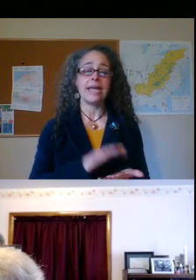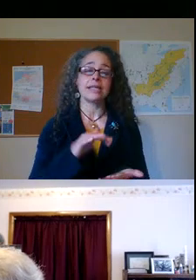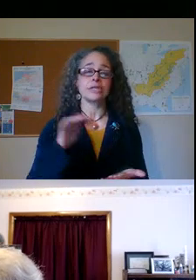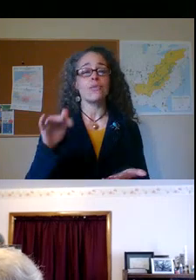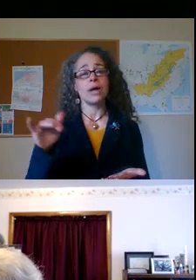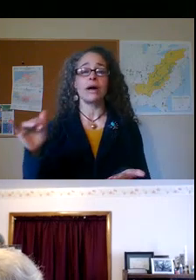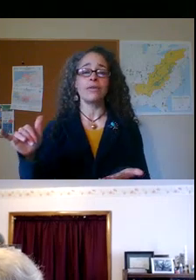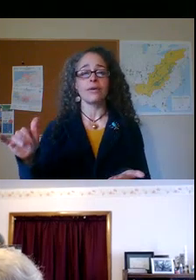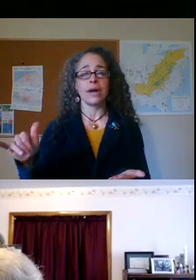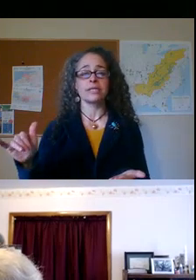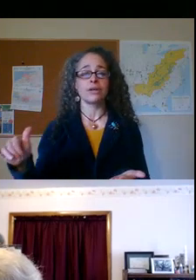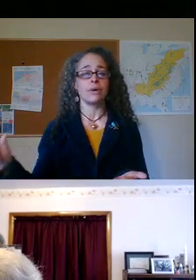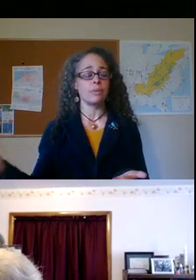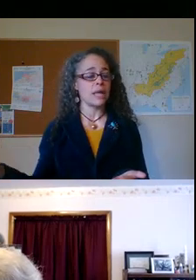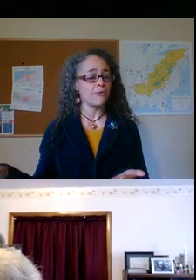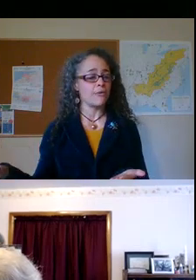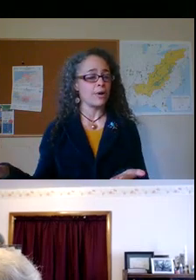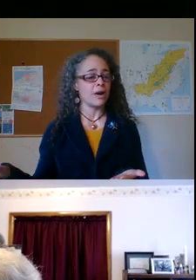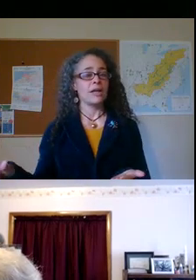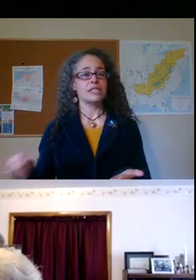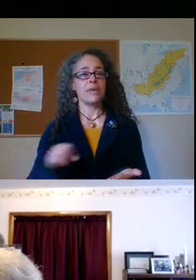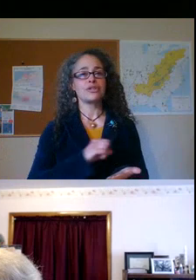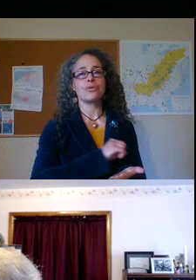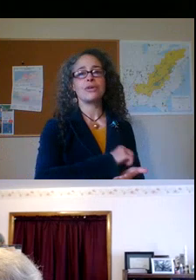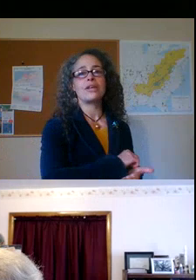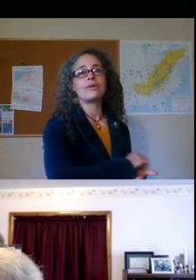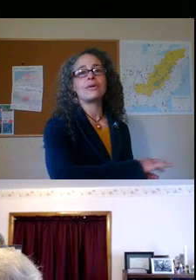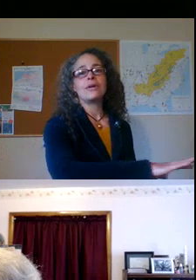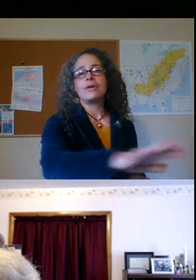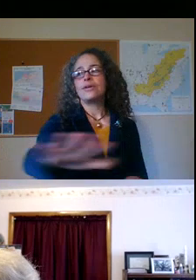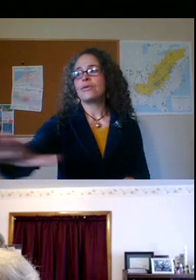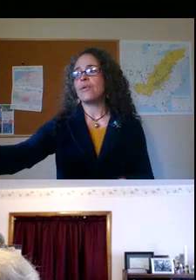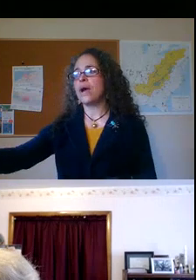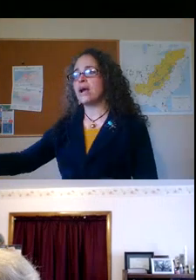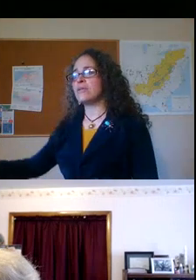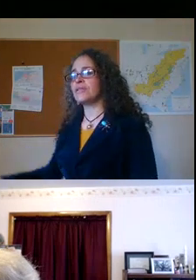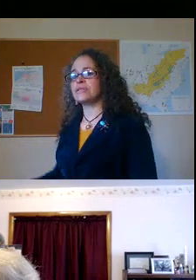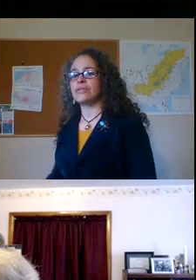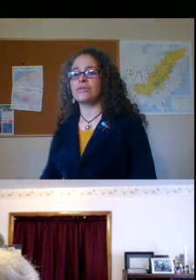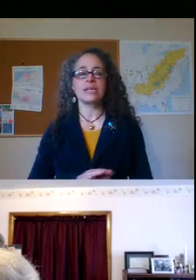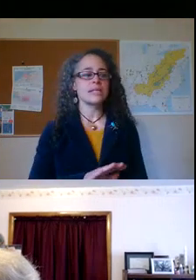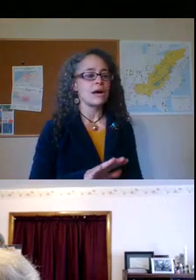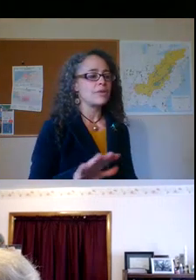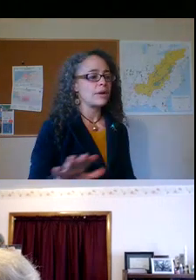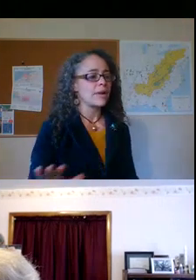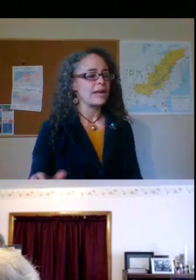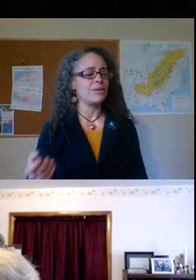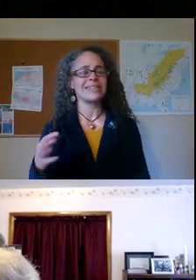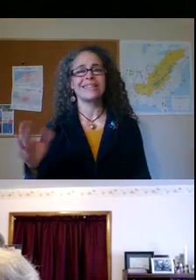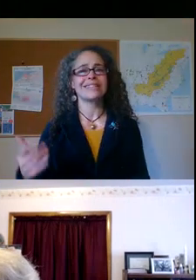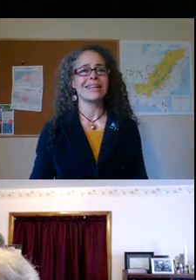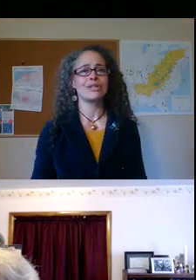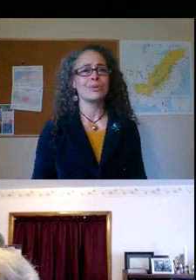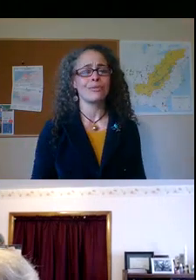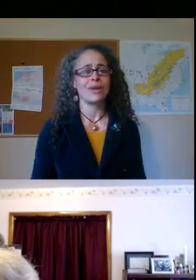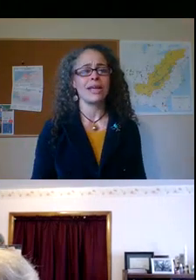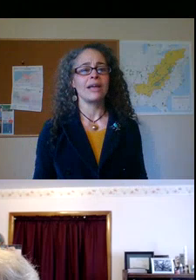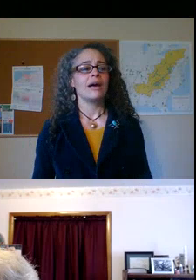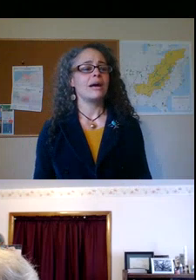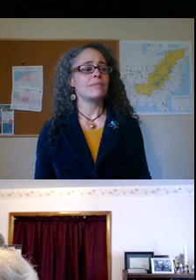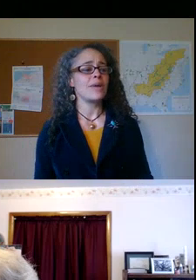asked like, hey, so what other grants are you applying for? To make sure that you're aware that there's other things out there, right? And you had to list